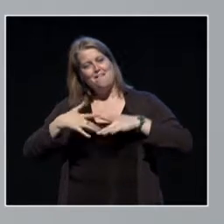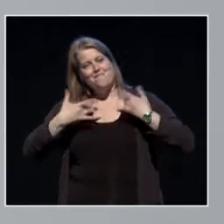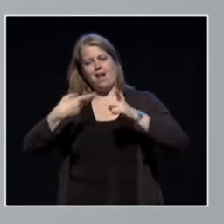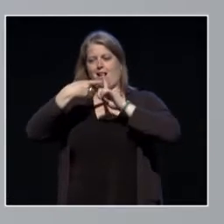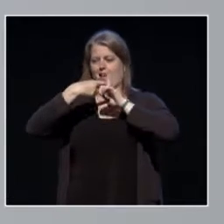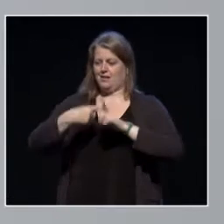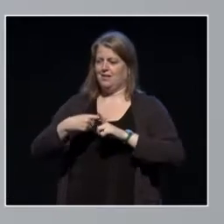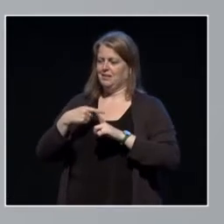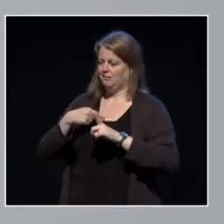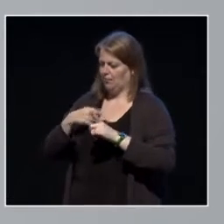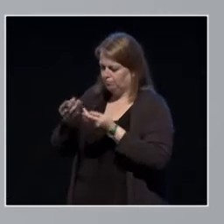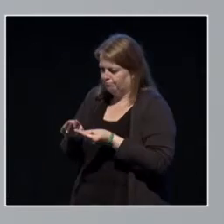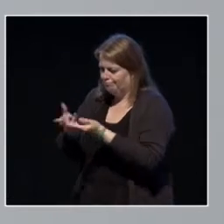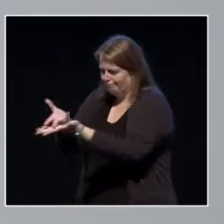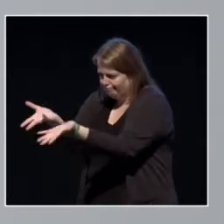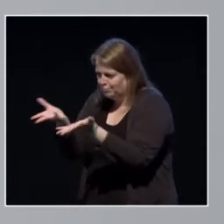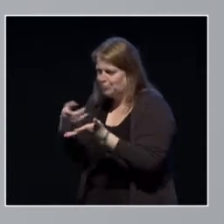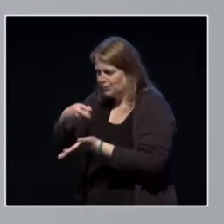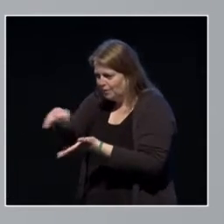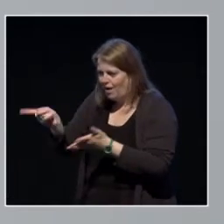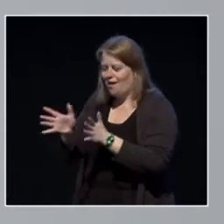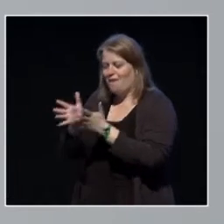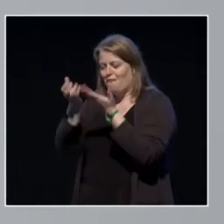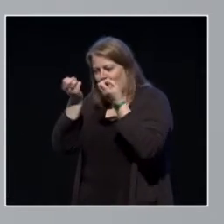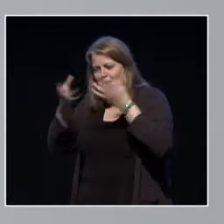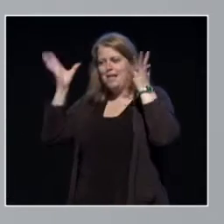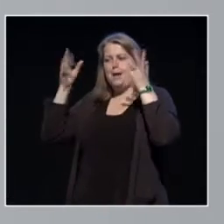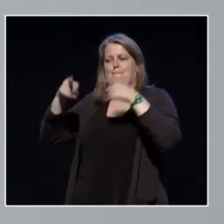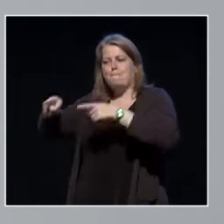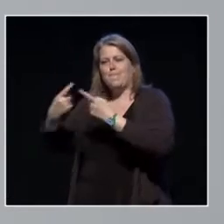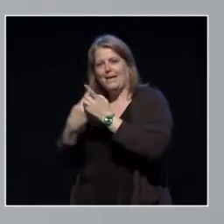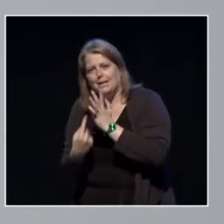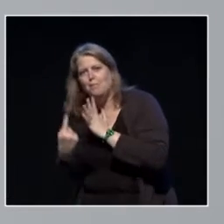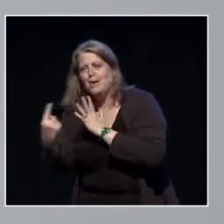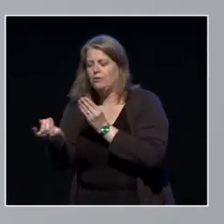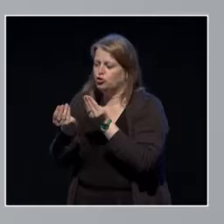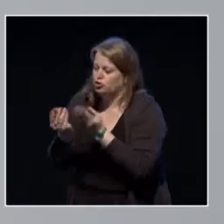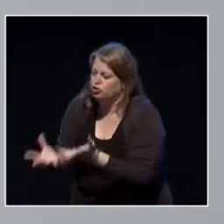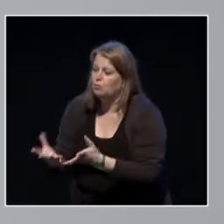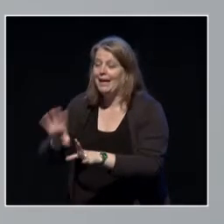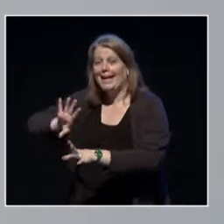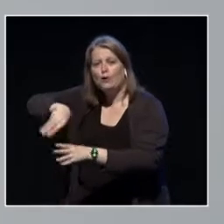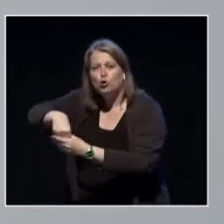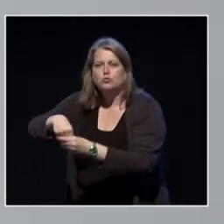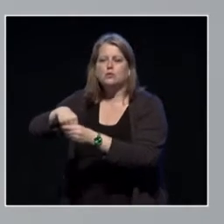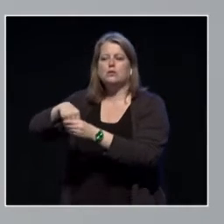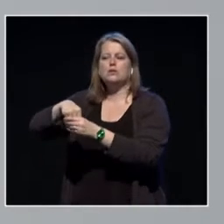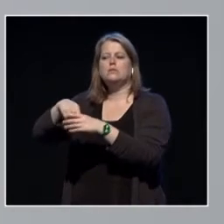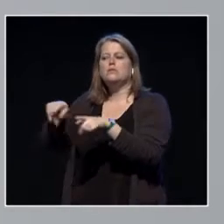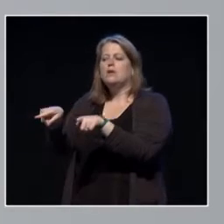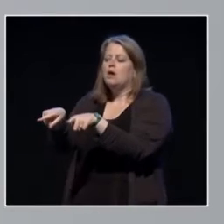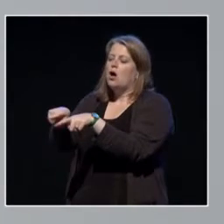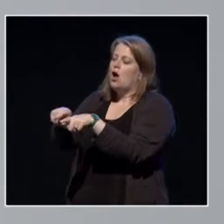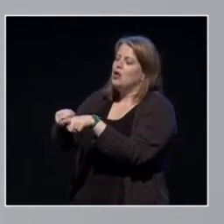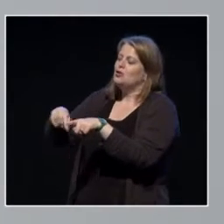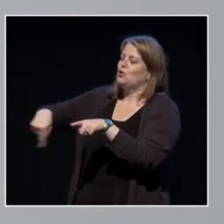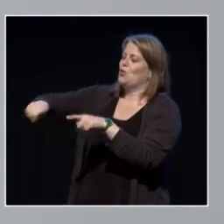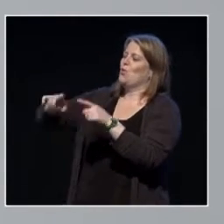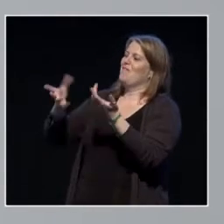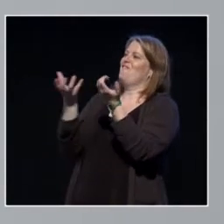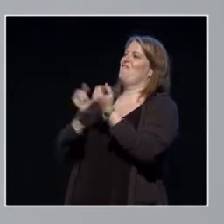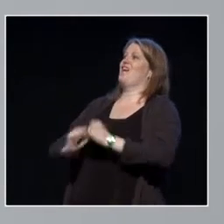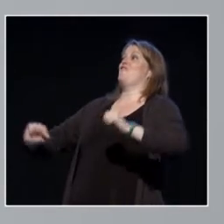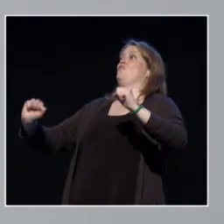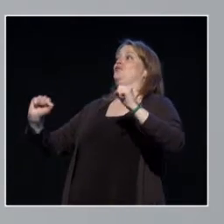in freedom and independence to the marginalized people, by giving them inclusion, and also by being part of the growing revolution for